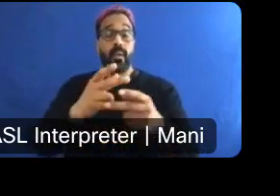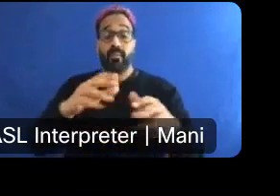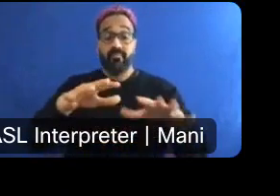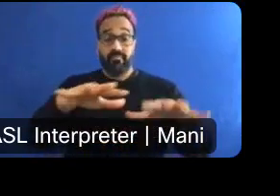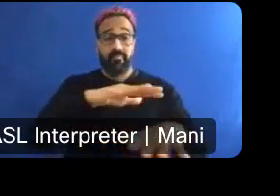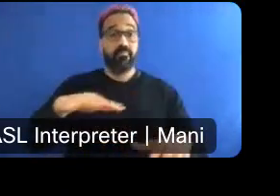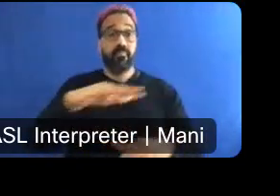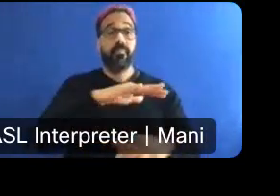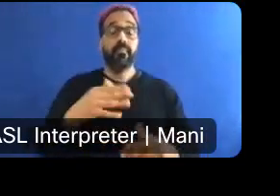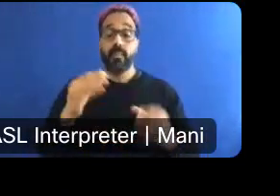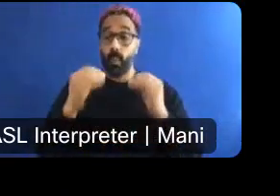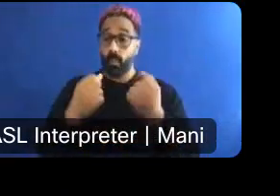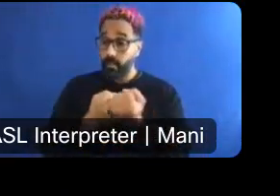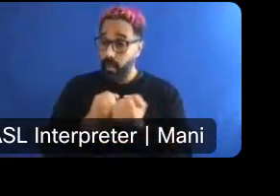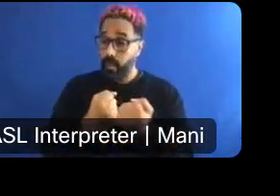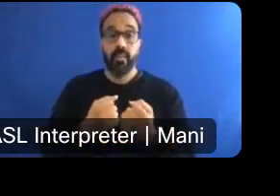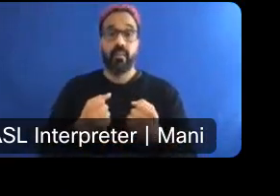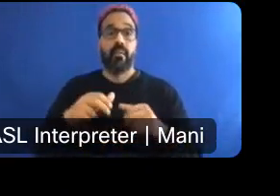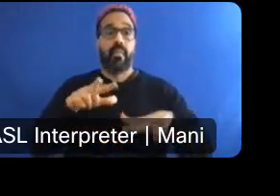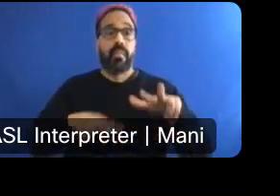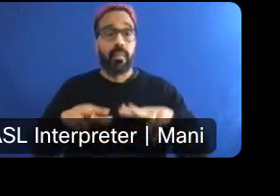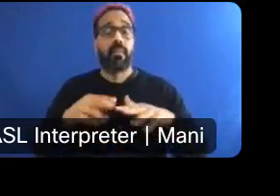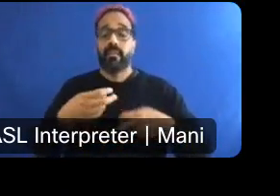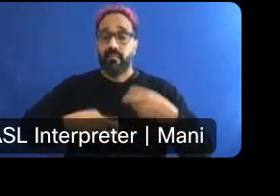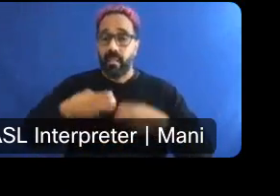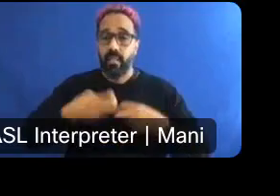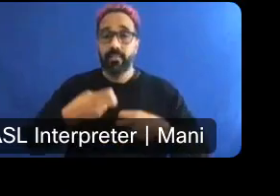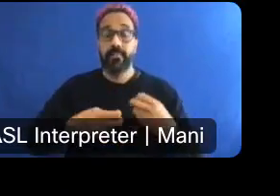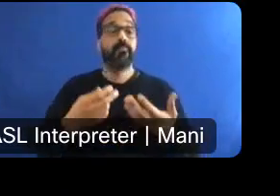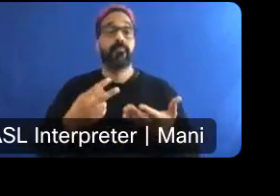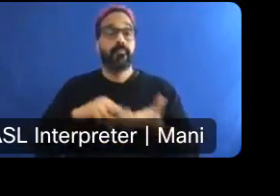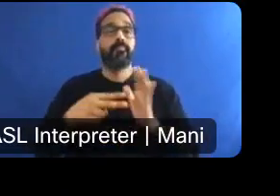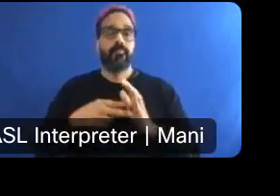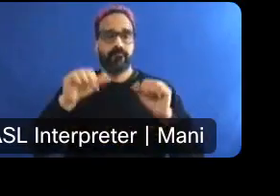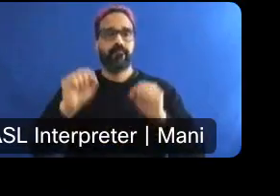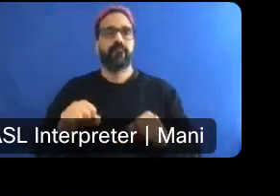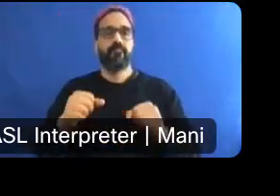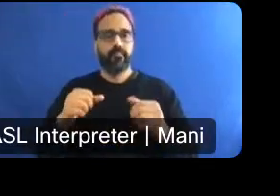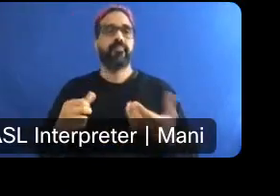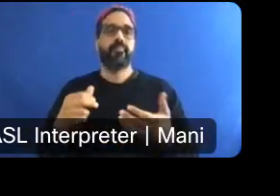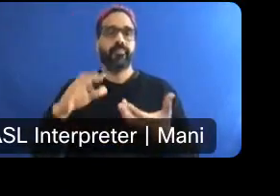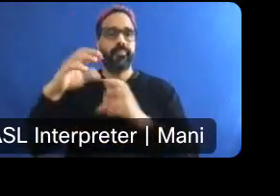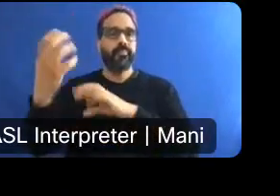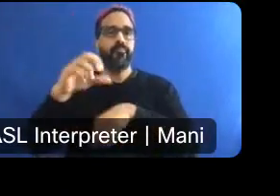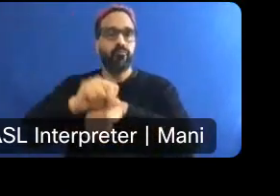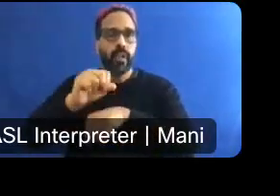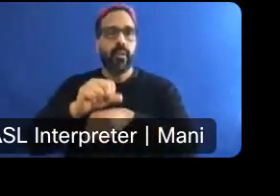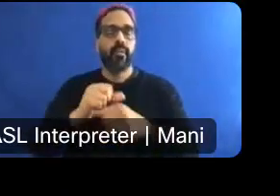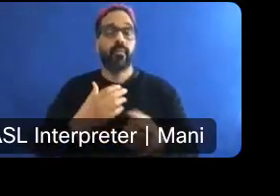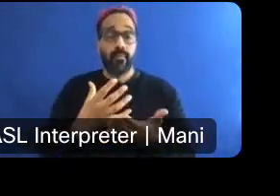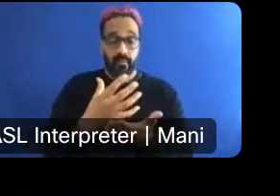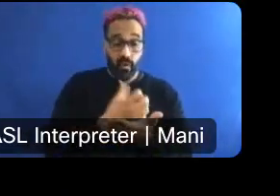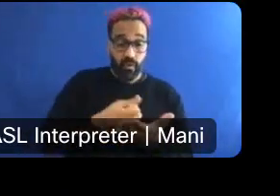isolate survivors from remaining financially stable and potentially being stigmatized as lazy or incompetent within these